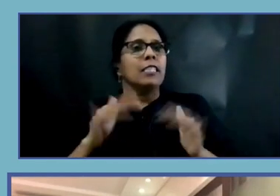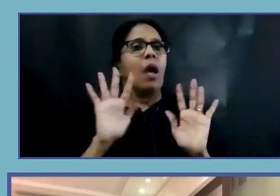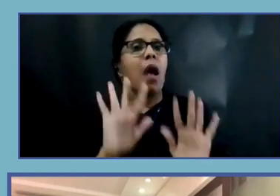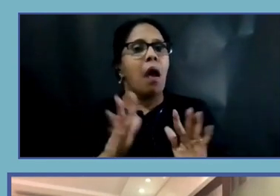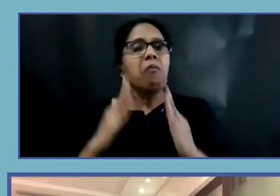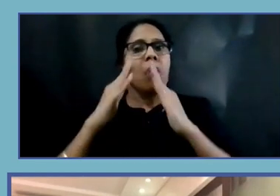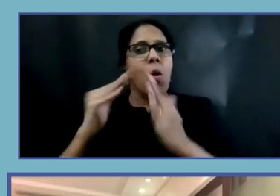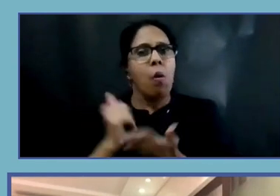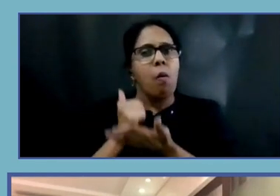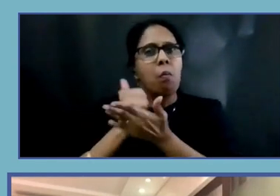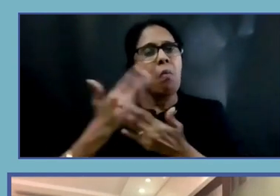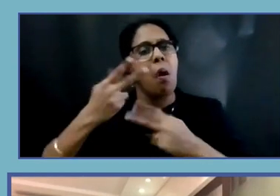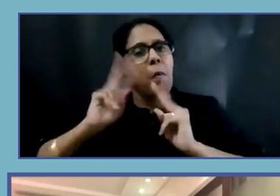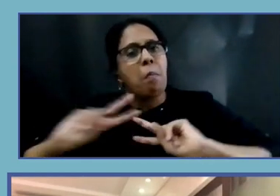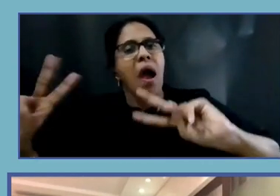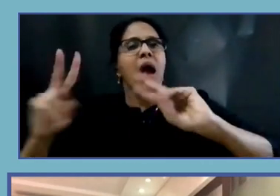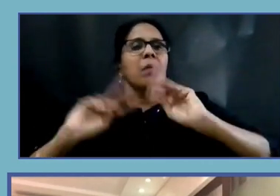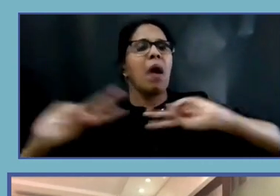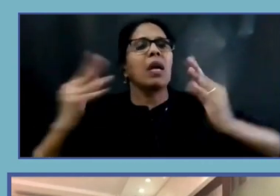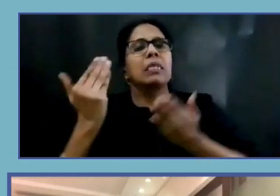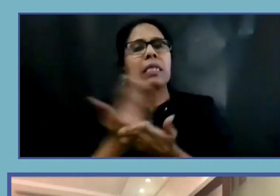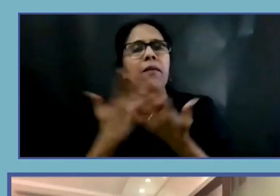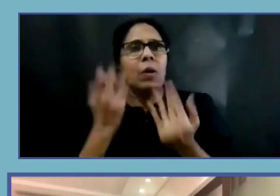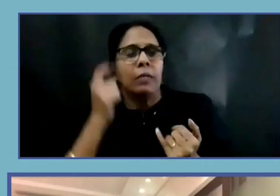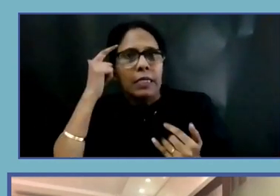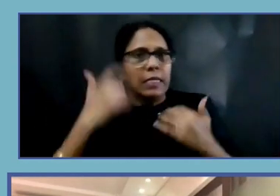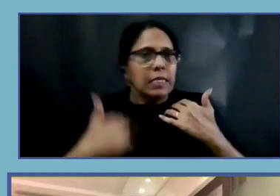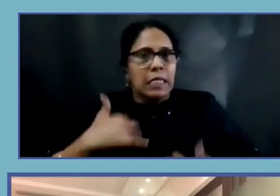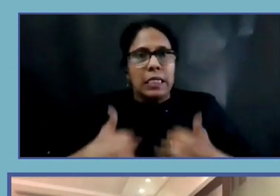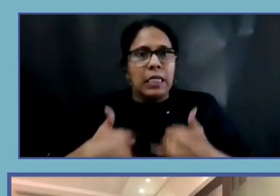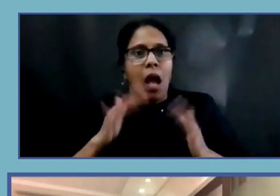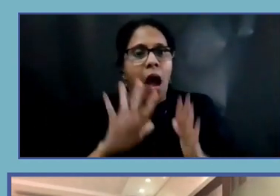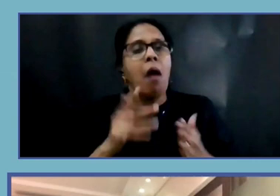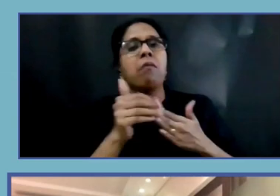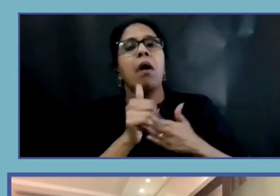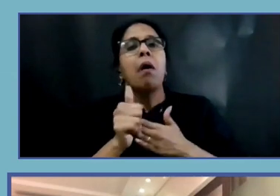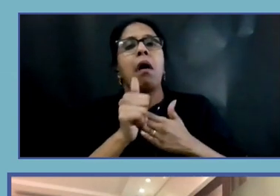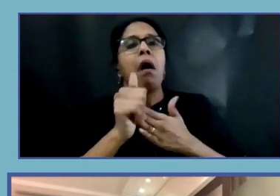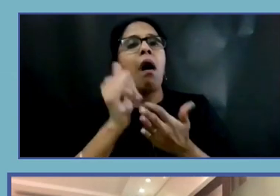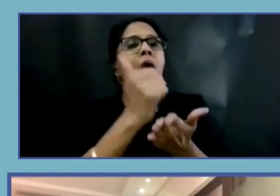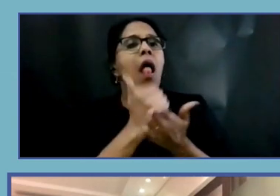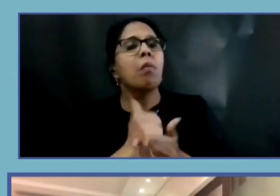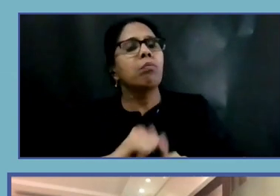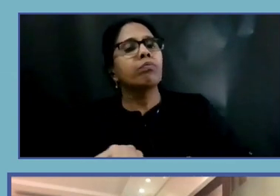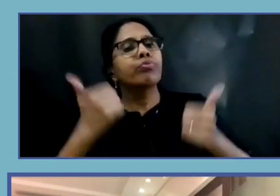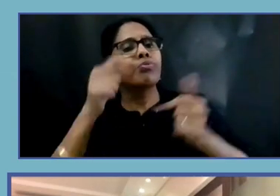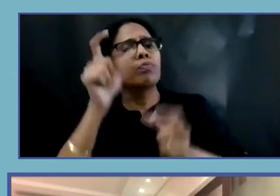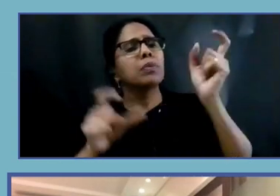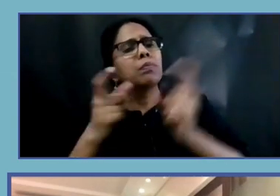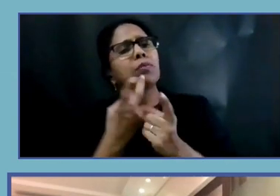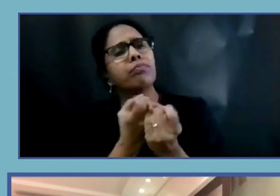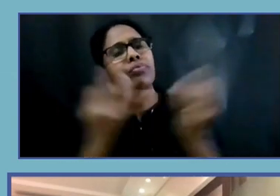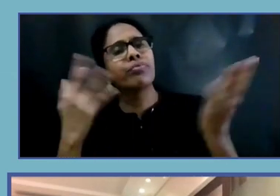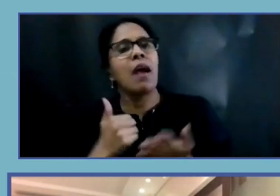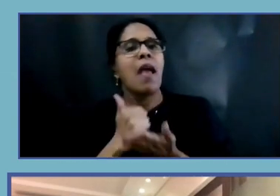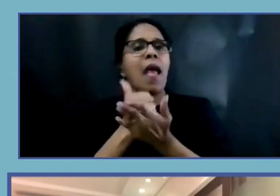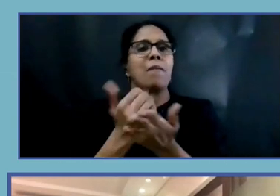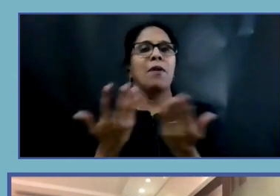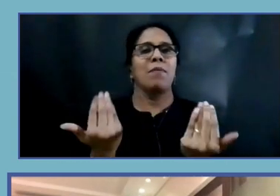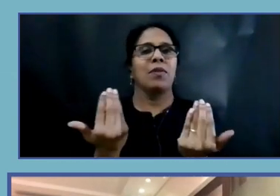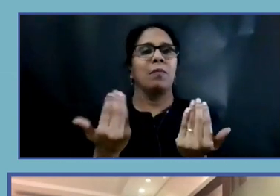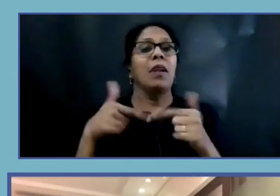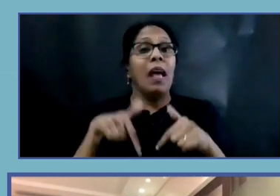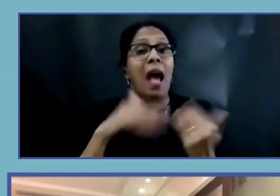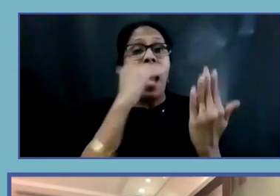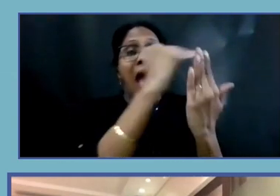zeal and that motivation to help them guided me right, and I was able to help so many people. So the biggest lesson that I learned from